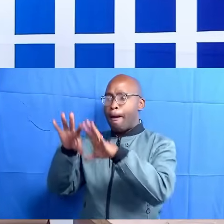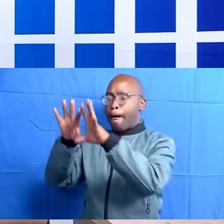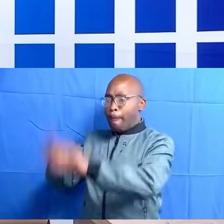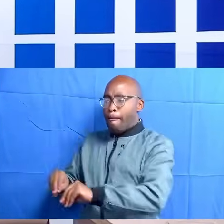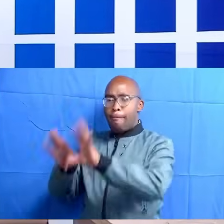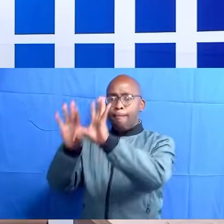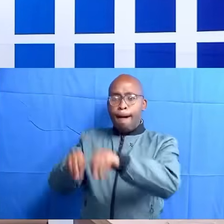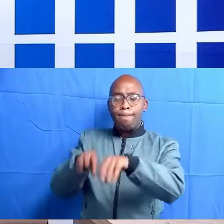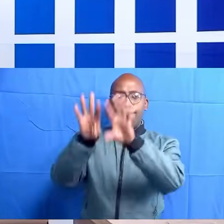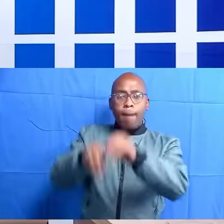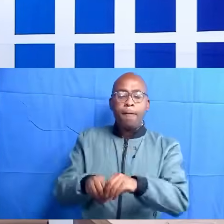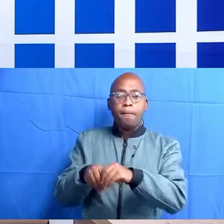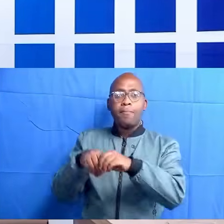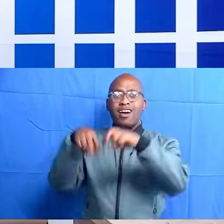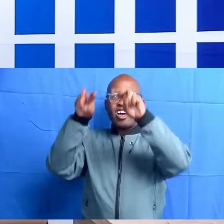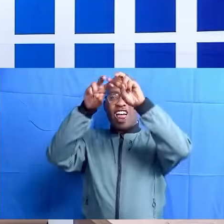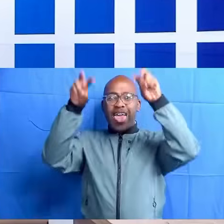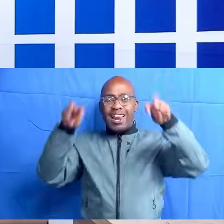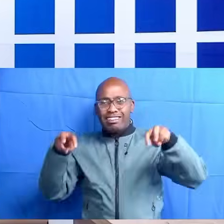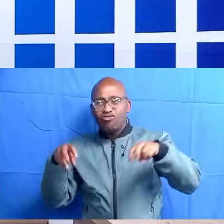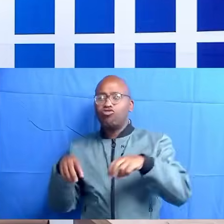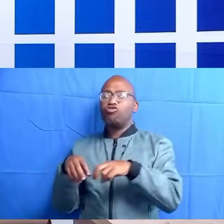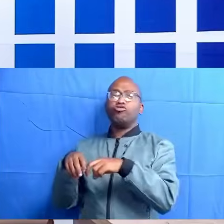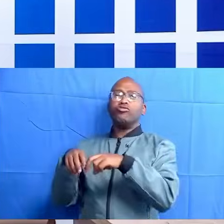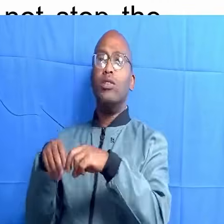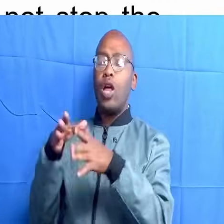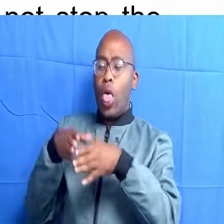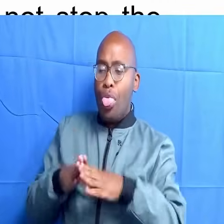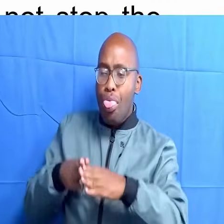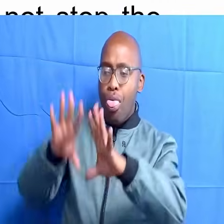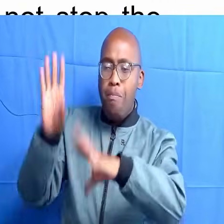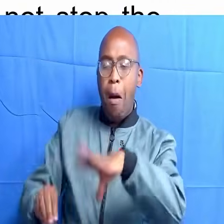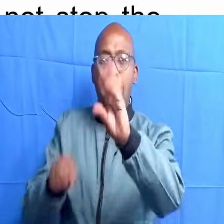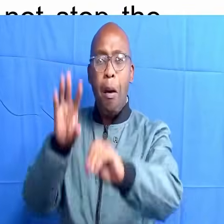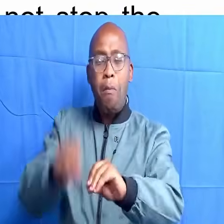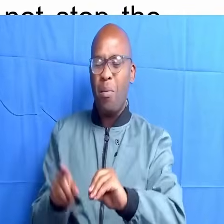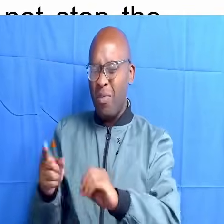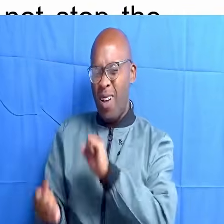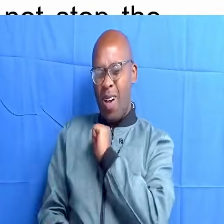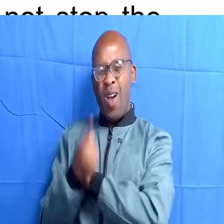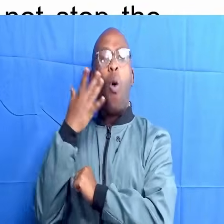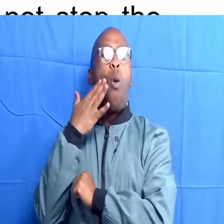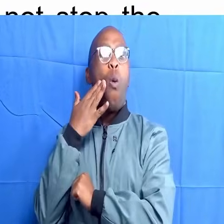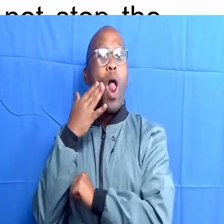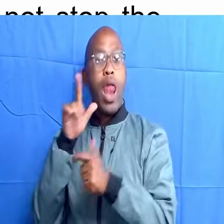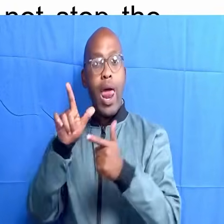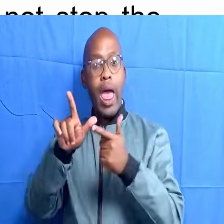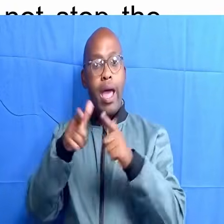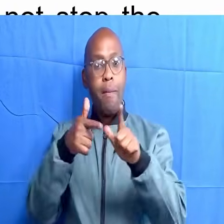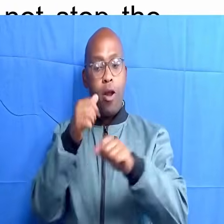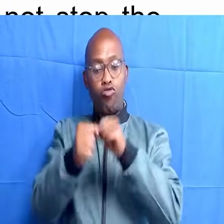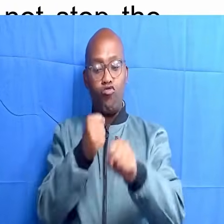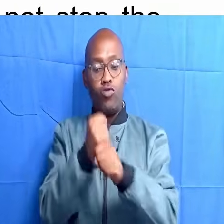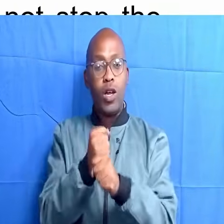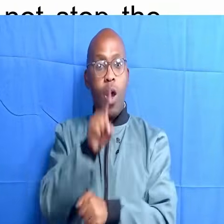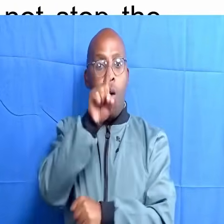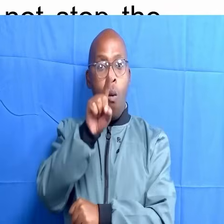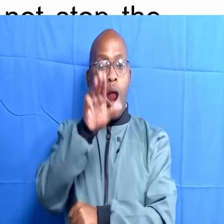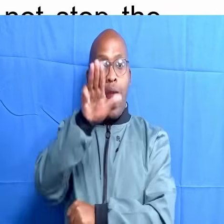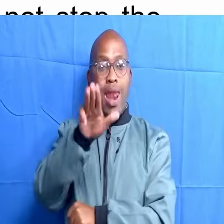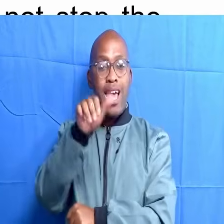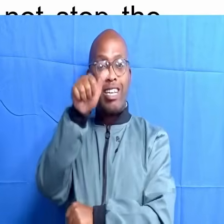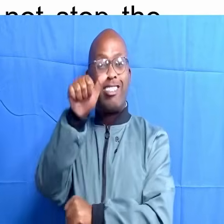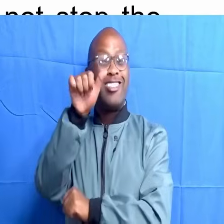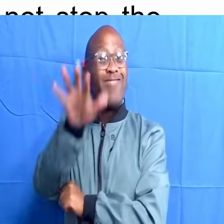army supplies in April 1965. This operation, however, it was successful